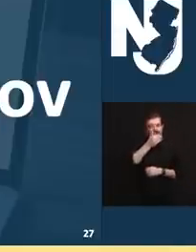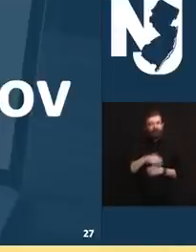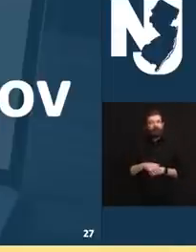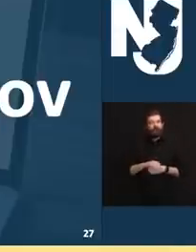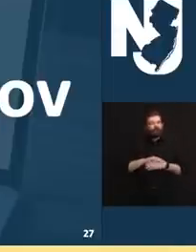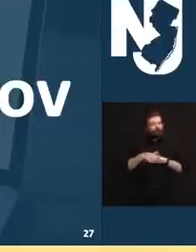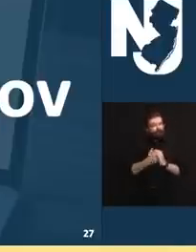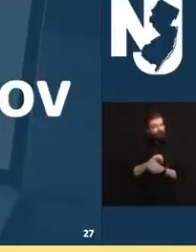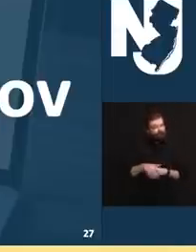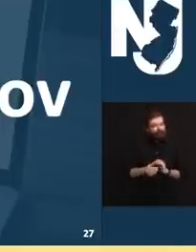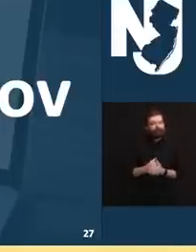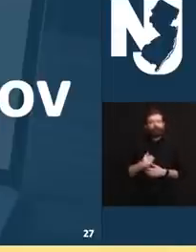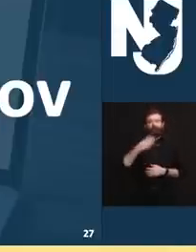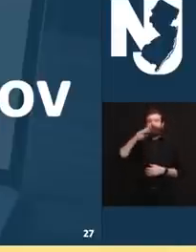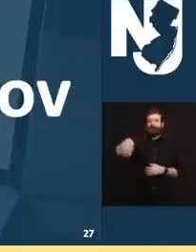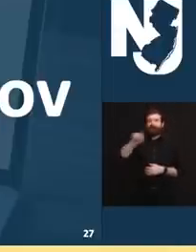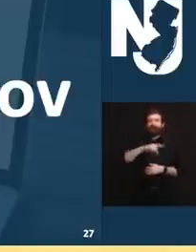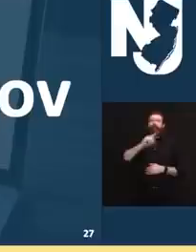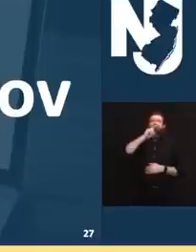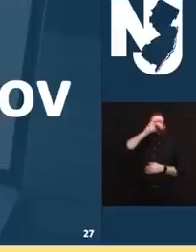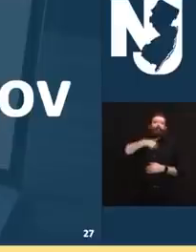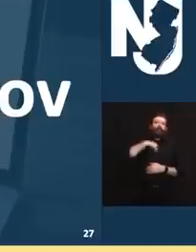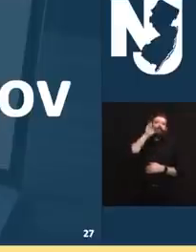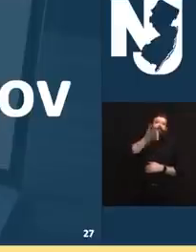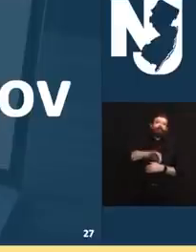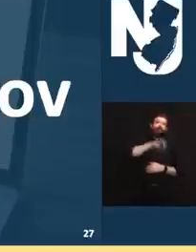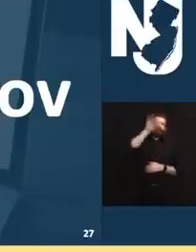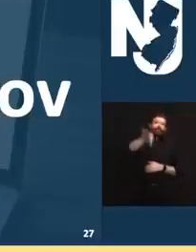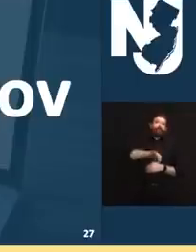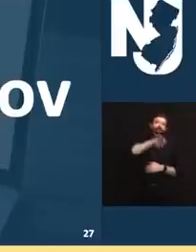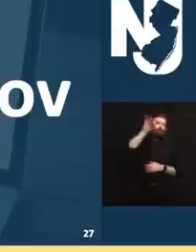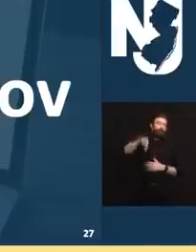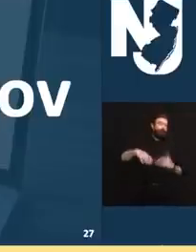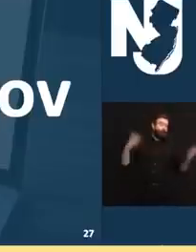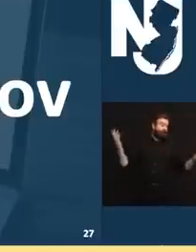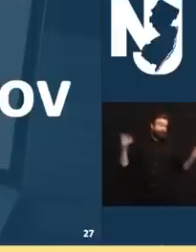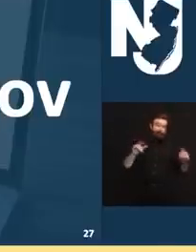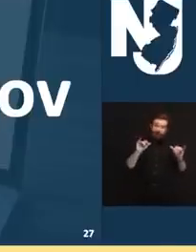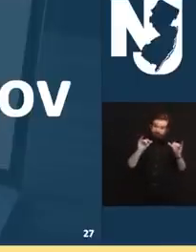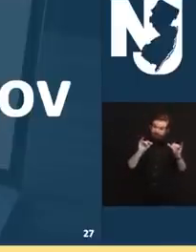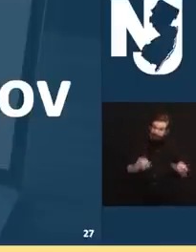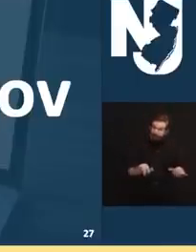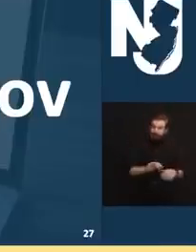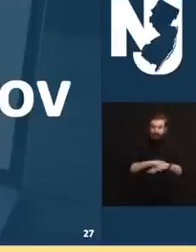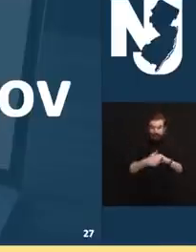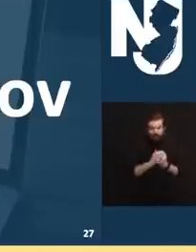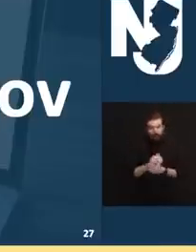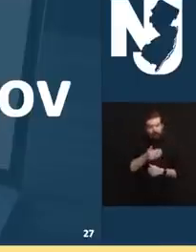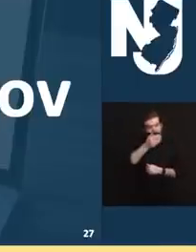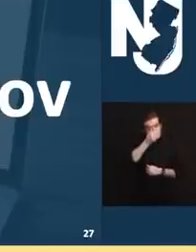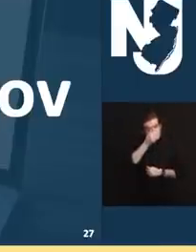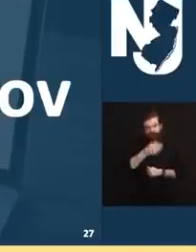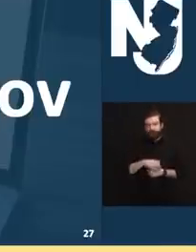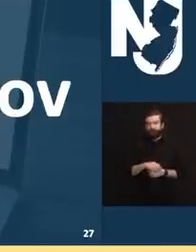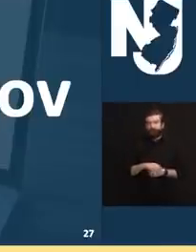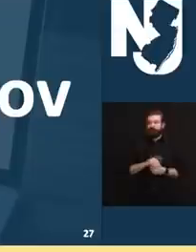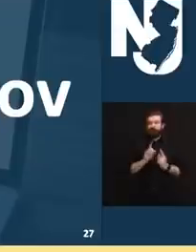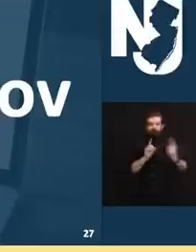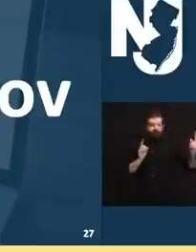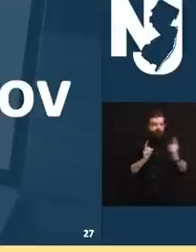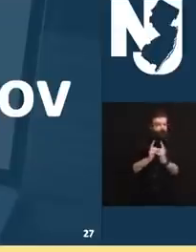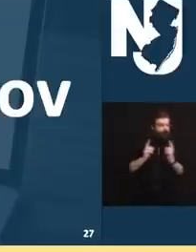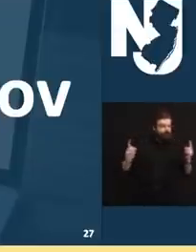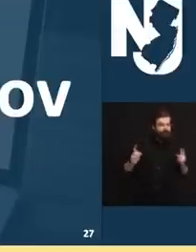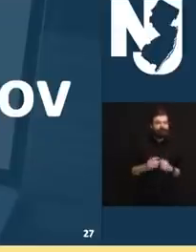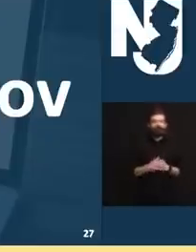we can play. Social distancing, face masks, washing hands, using common sense. Take yourself off the field if you don't feel